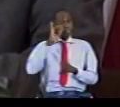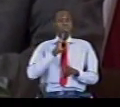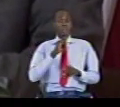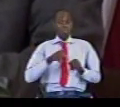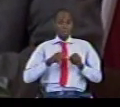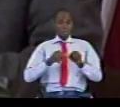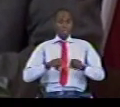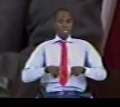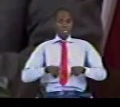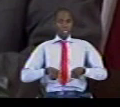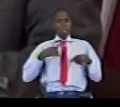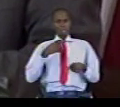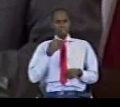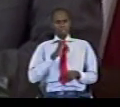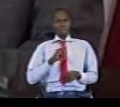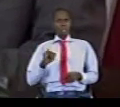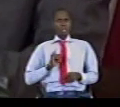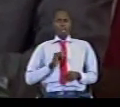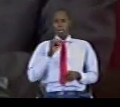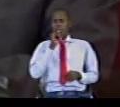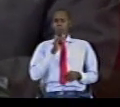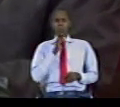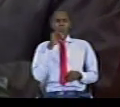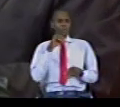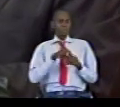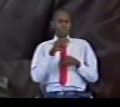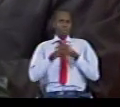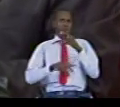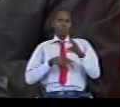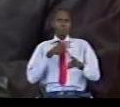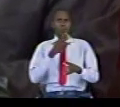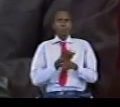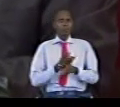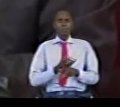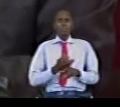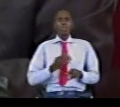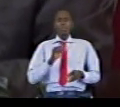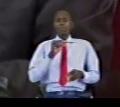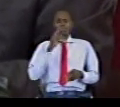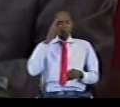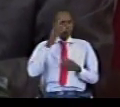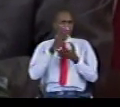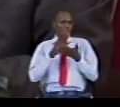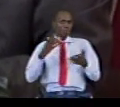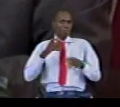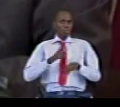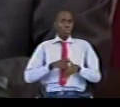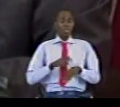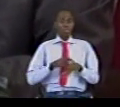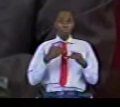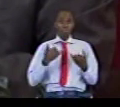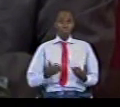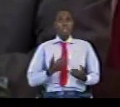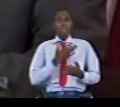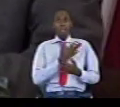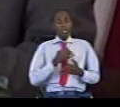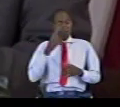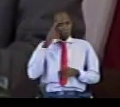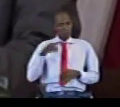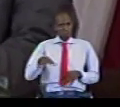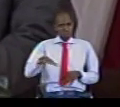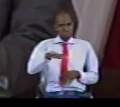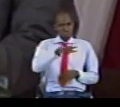saying, I'll not be in the world for some time now. And he says, but these are in the world, and